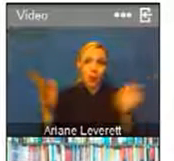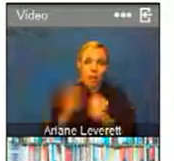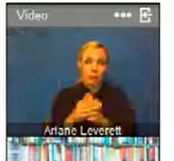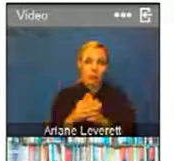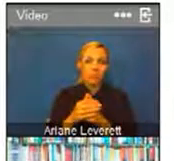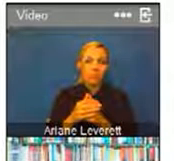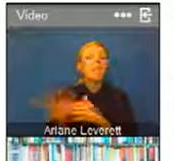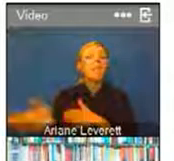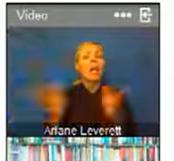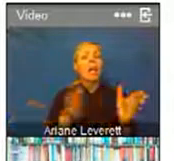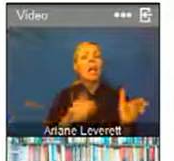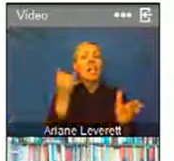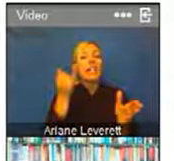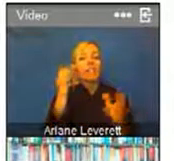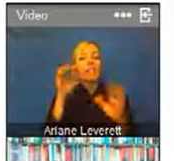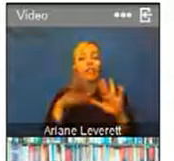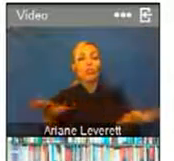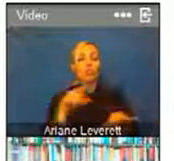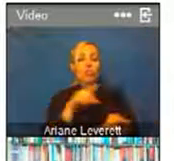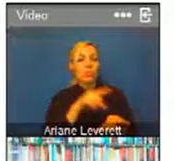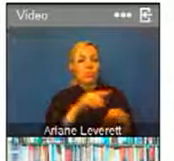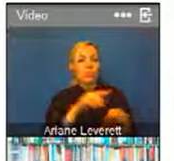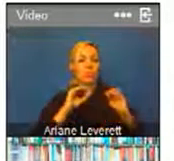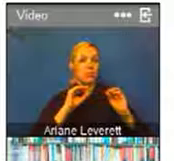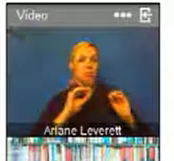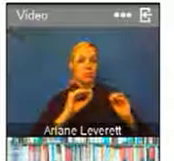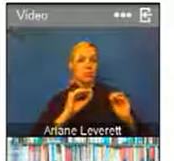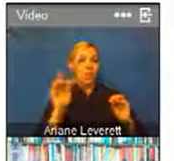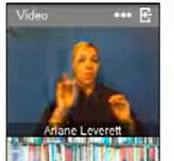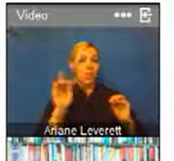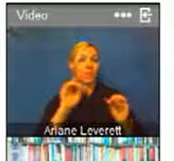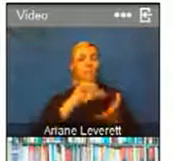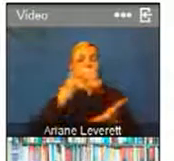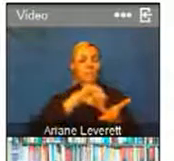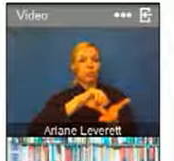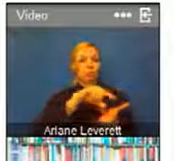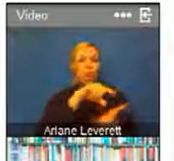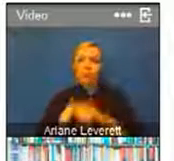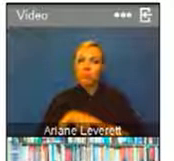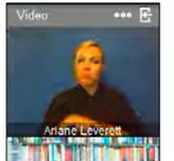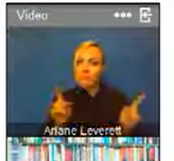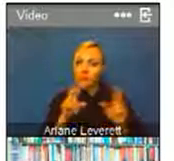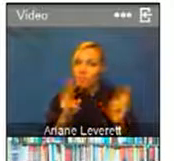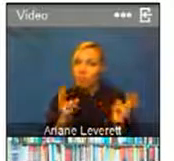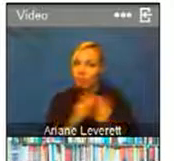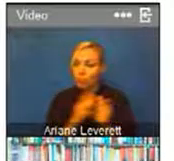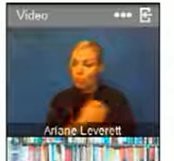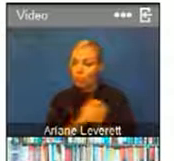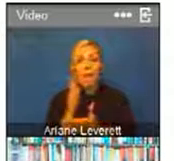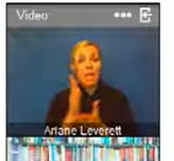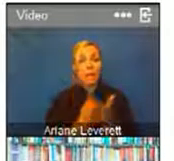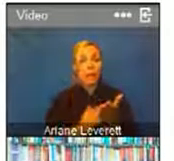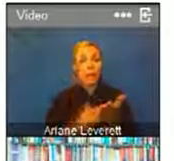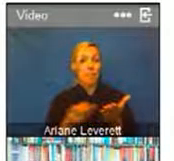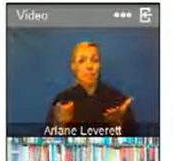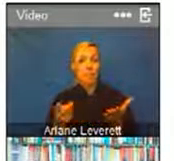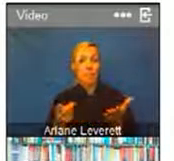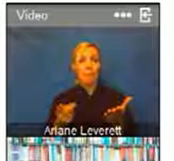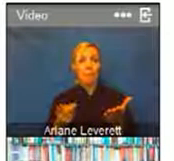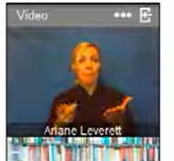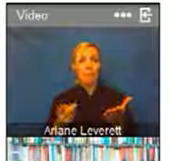Boston, and she would like to ask, how do you define inclusive education in